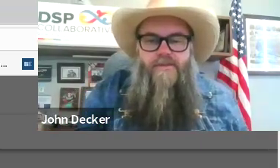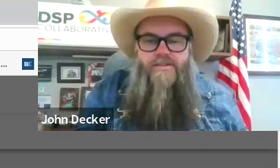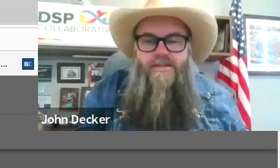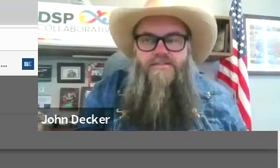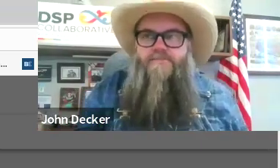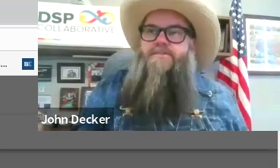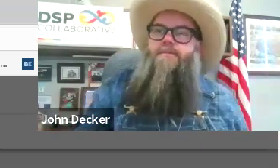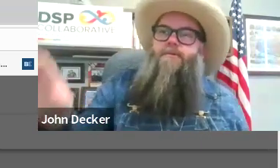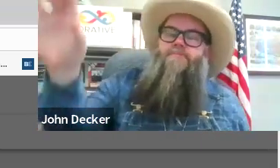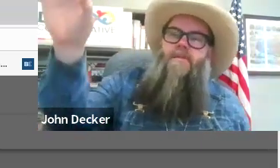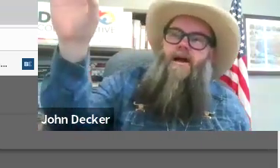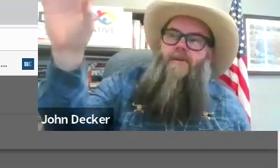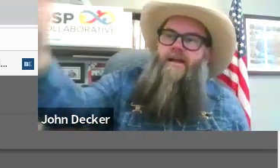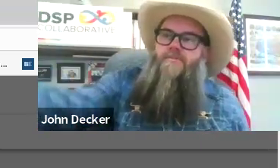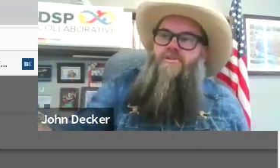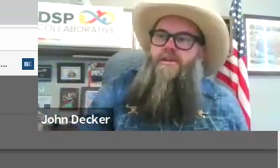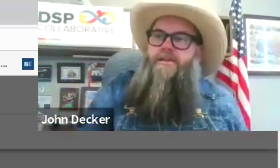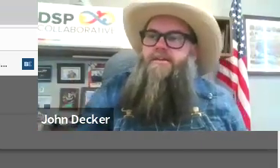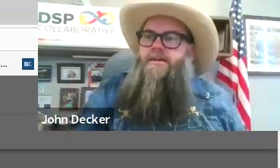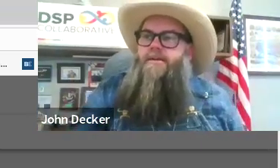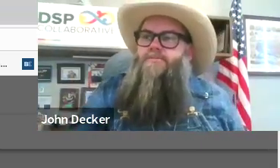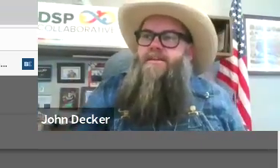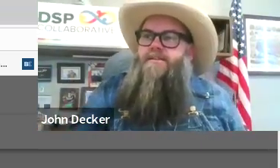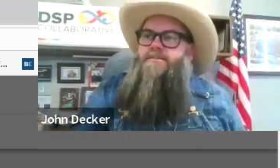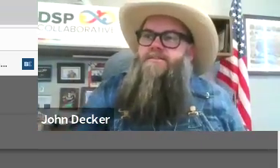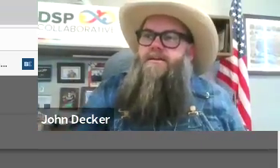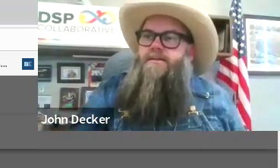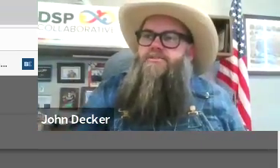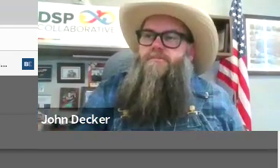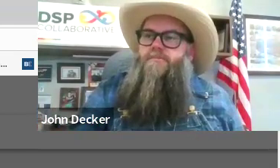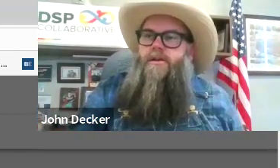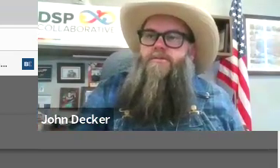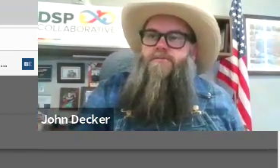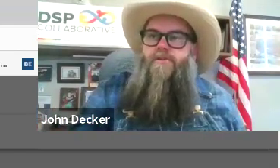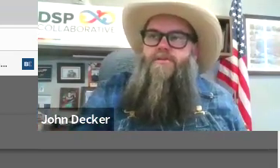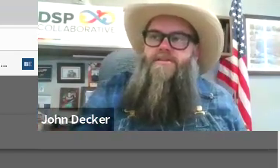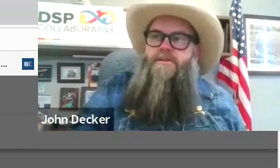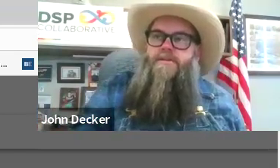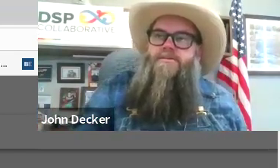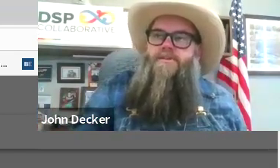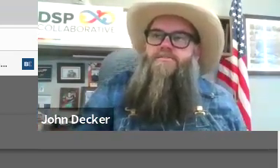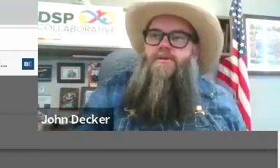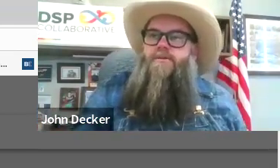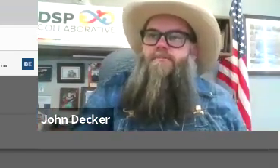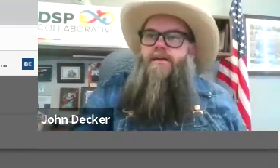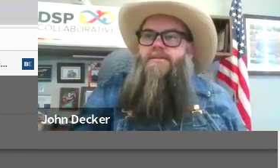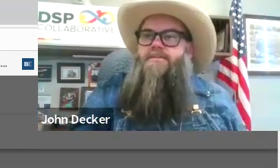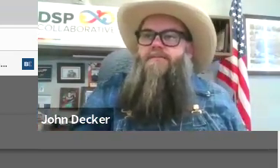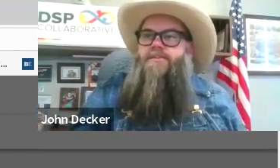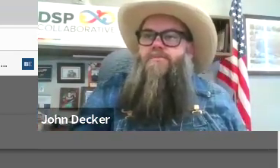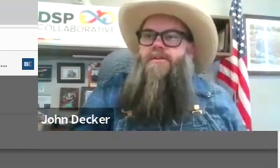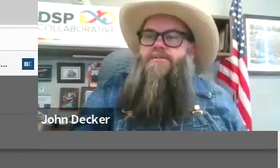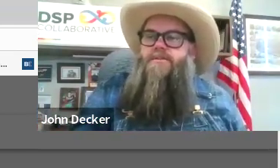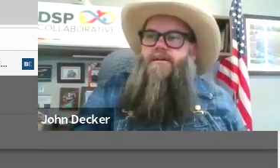having housing navigation activities. I had an opportunity to present. This is Jim Morgan, who frequently speaks